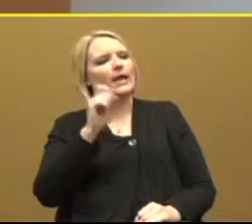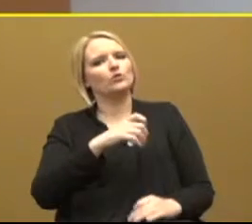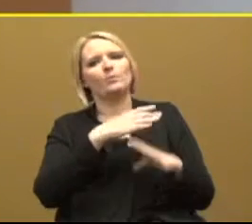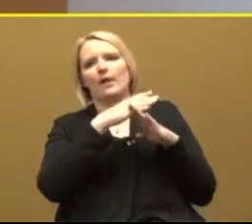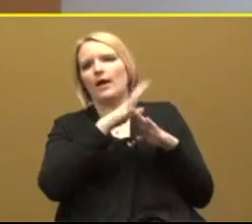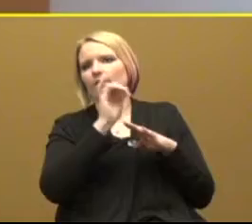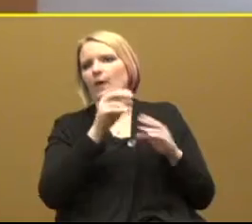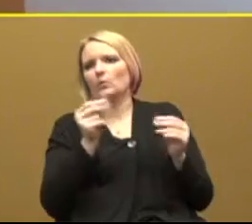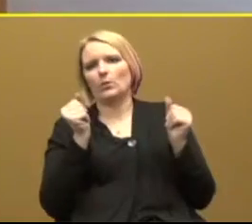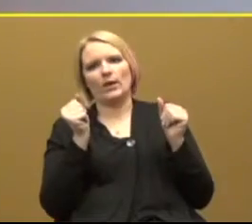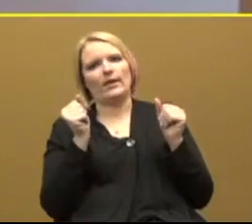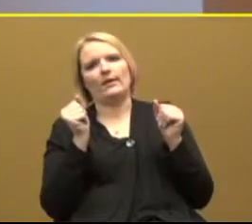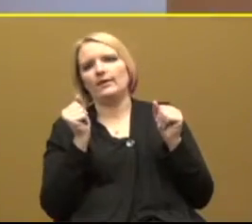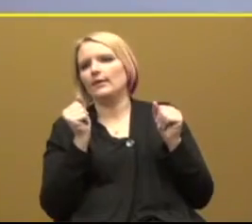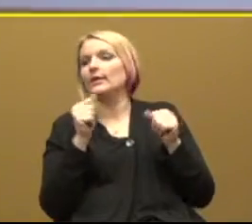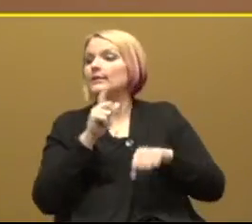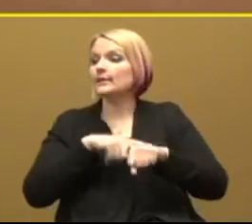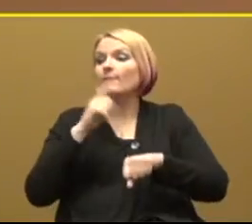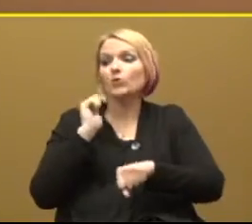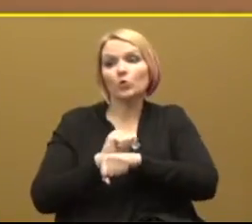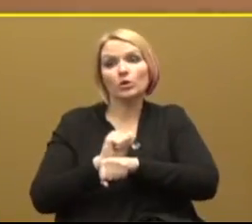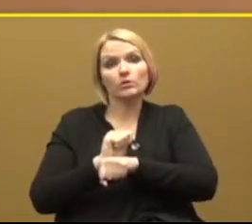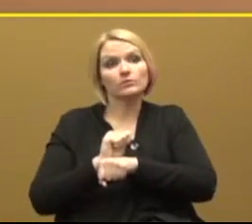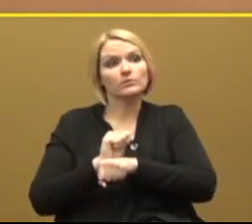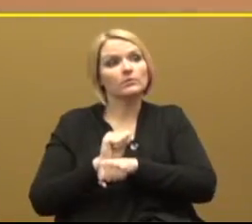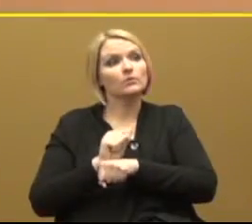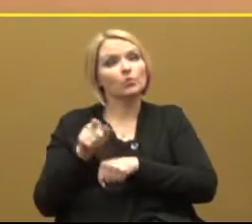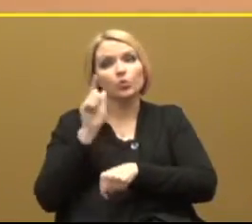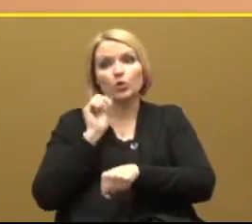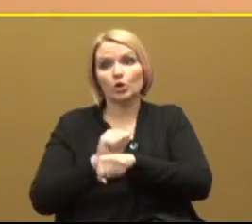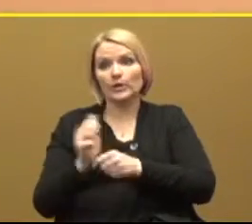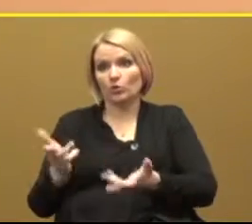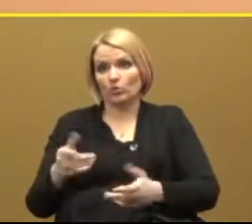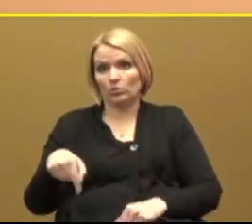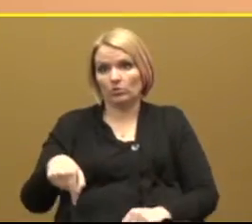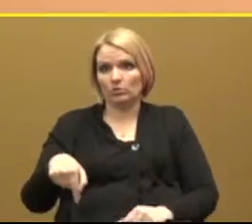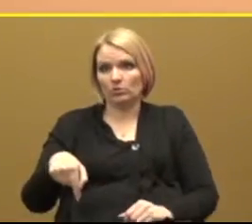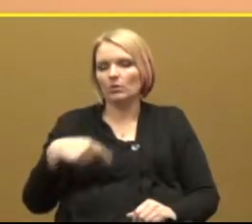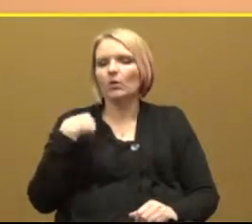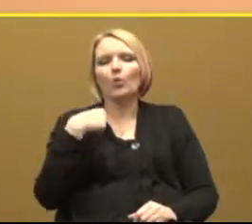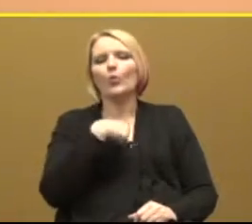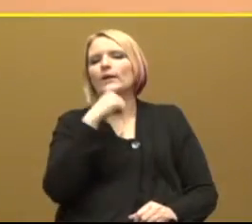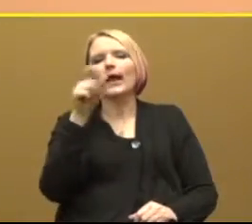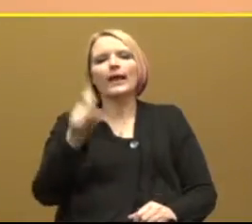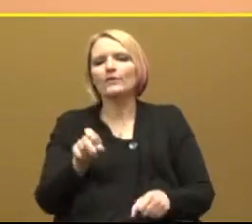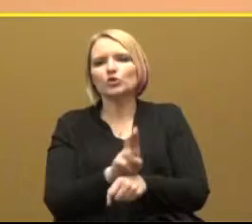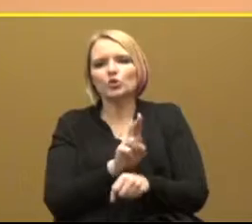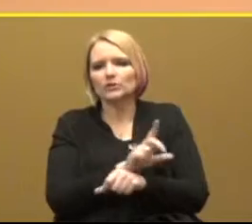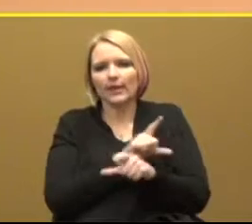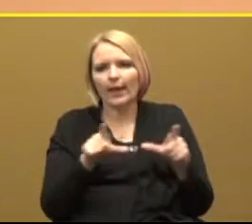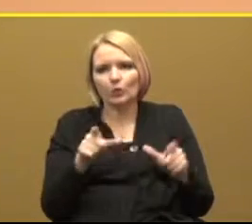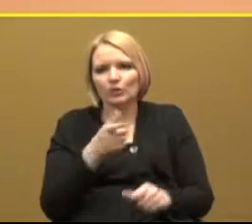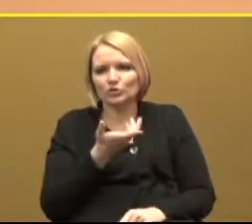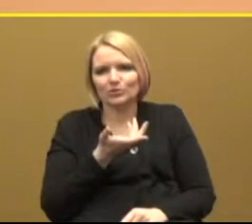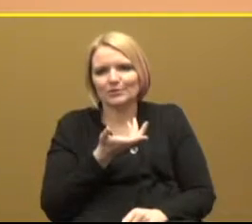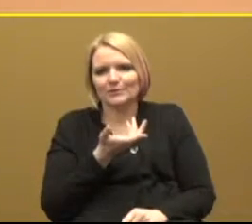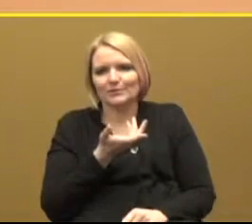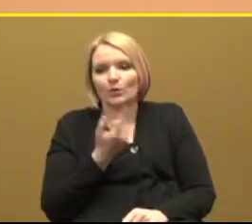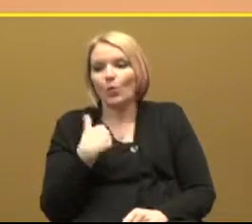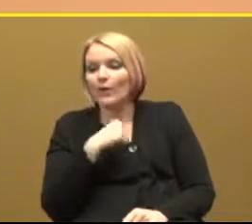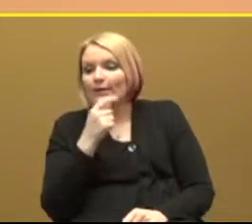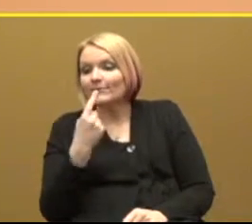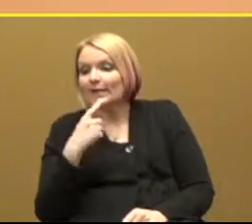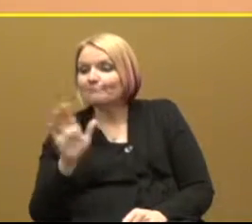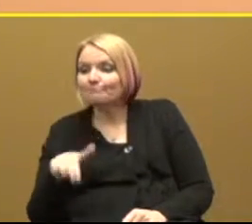block that right away. It's time for work, you're gonna work here. So we didn't have to use language here. We didn't have to